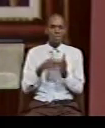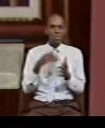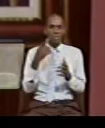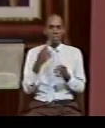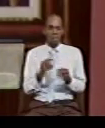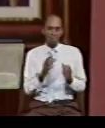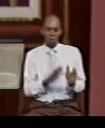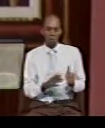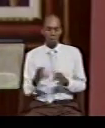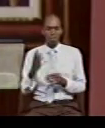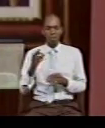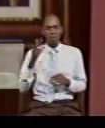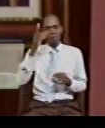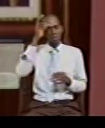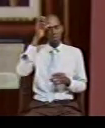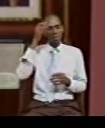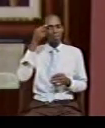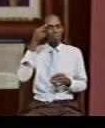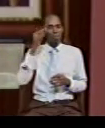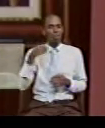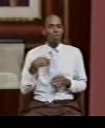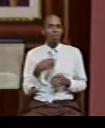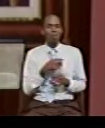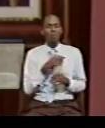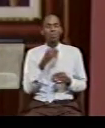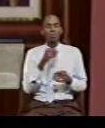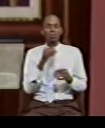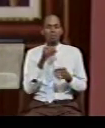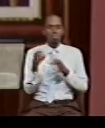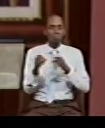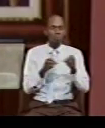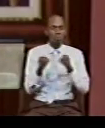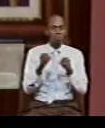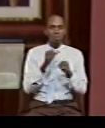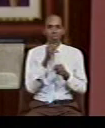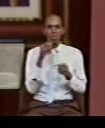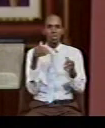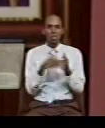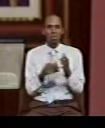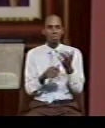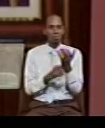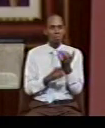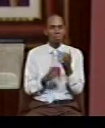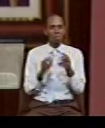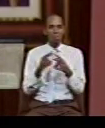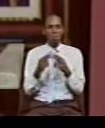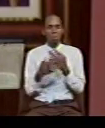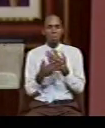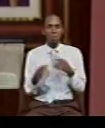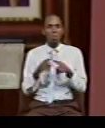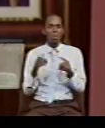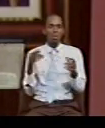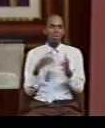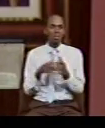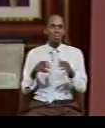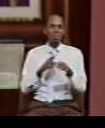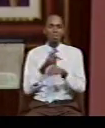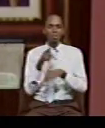devil. For we wrestle not against flesh and blood, but against